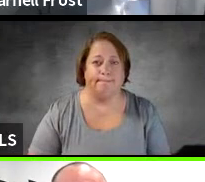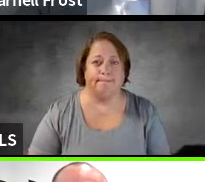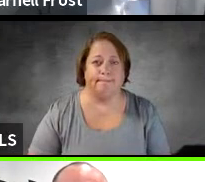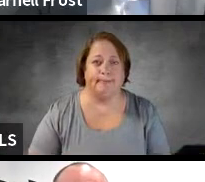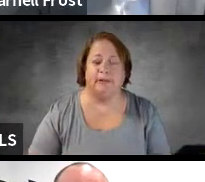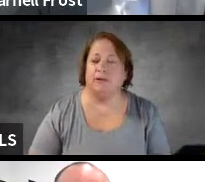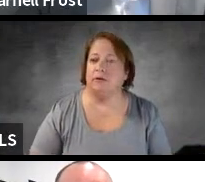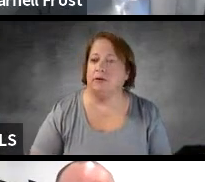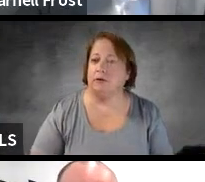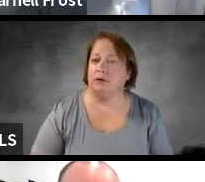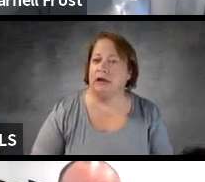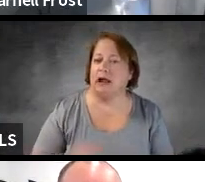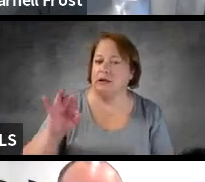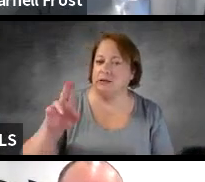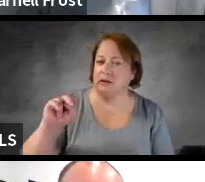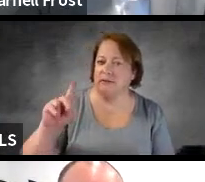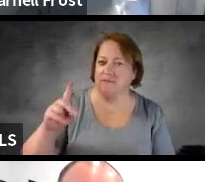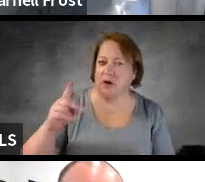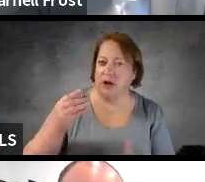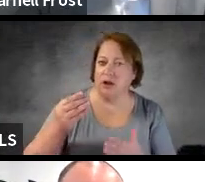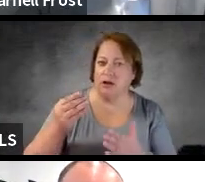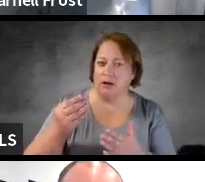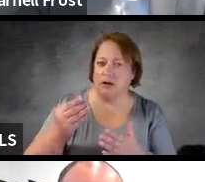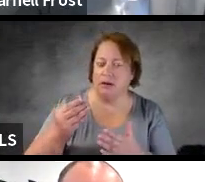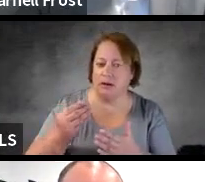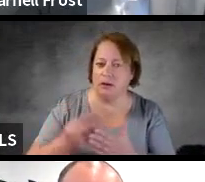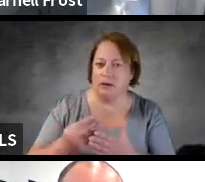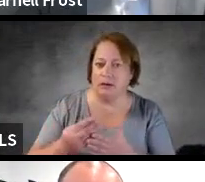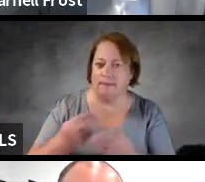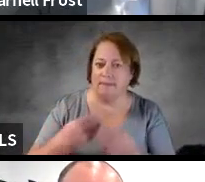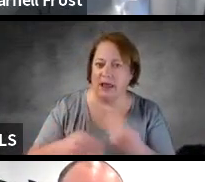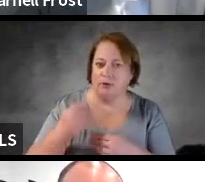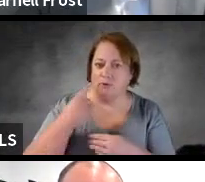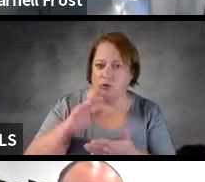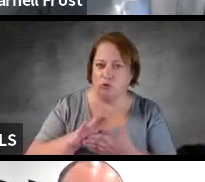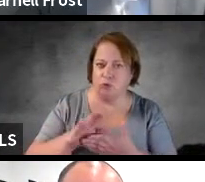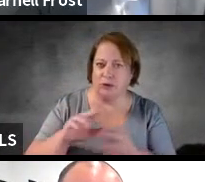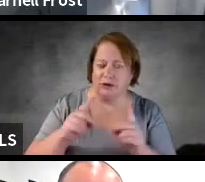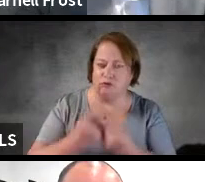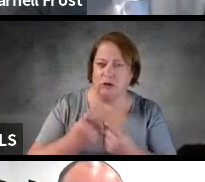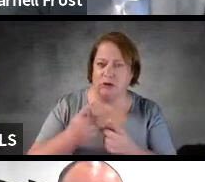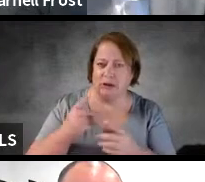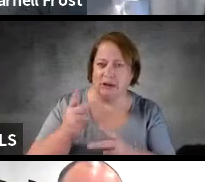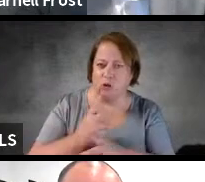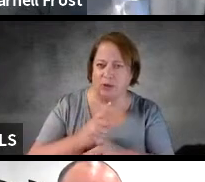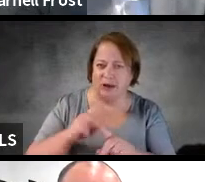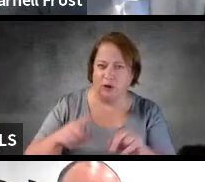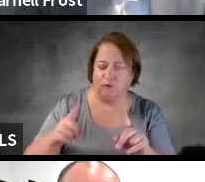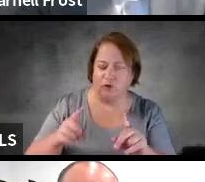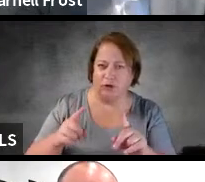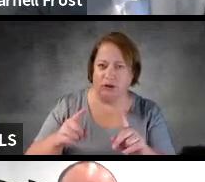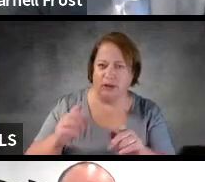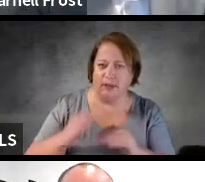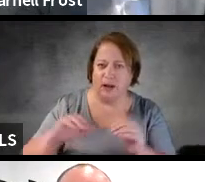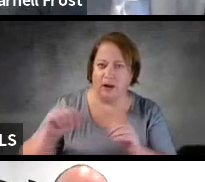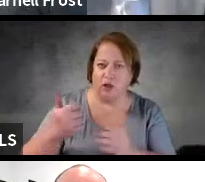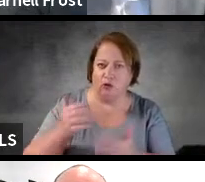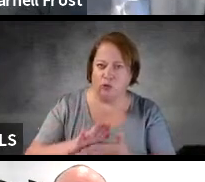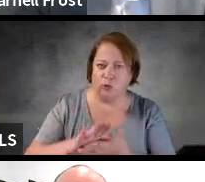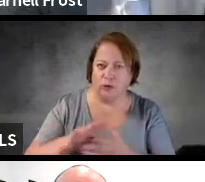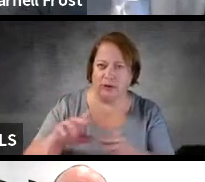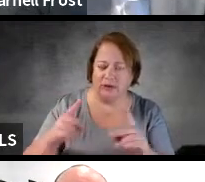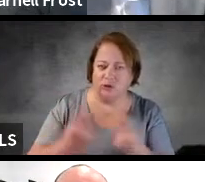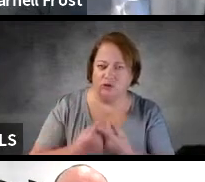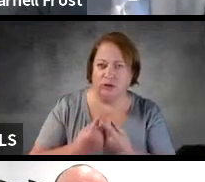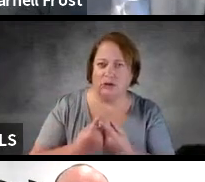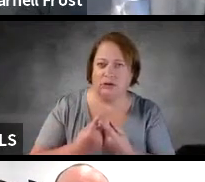And is the fund balance for the special school district calculated differently than it is for other school districts,